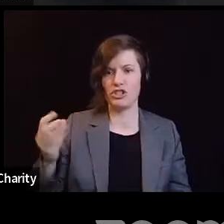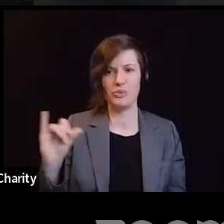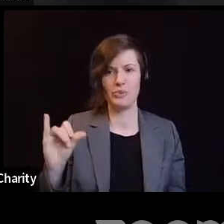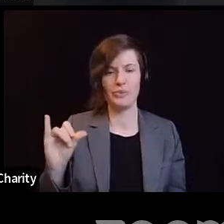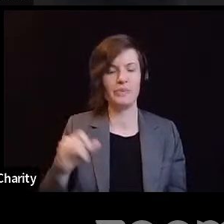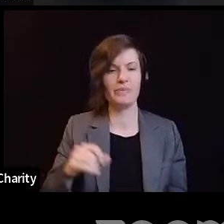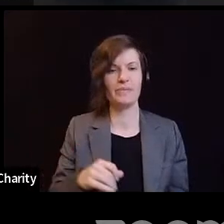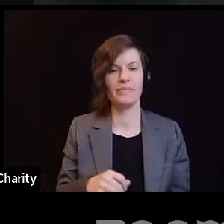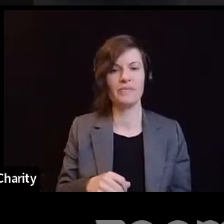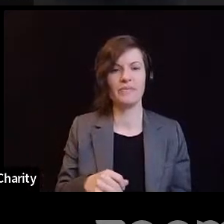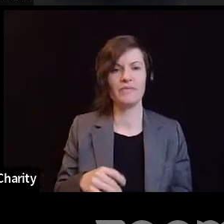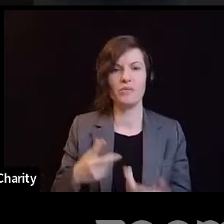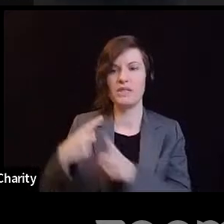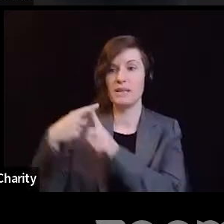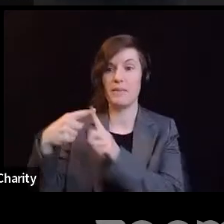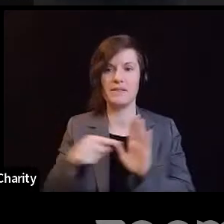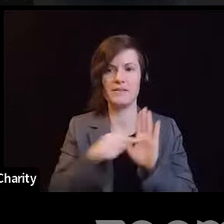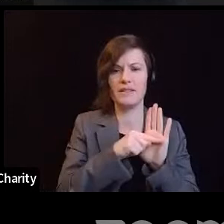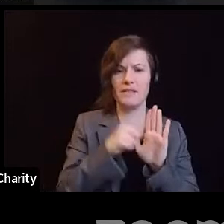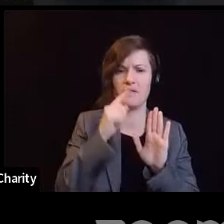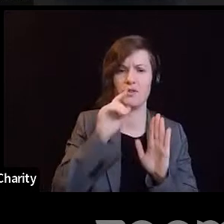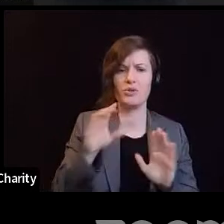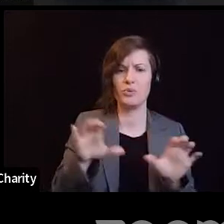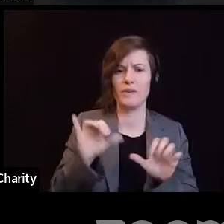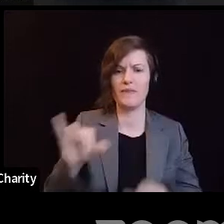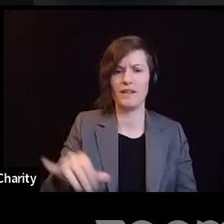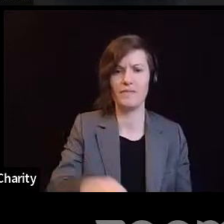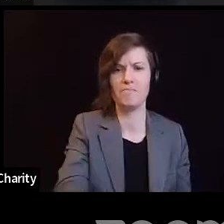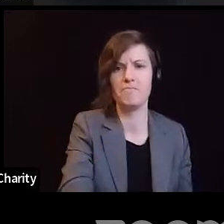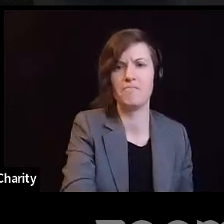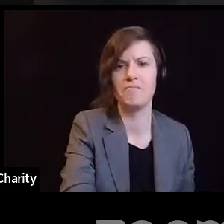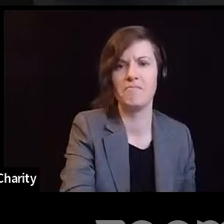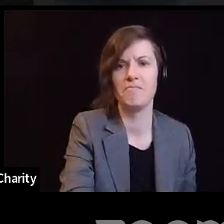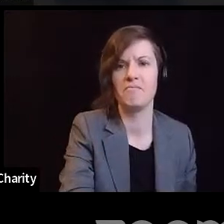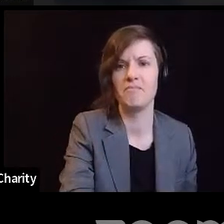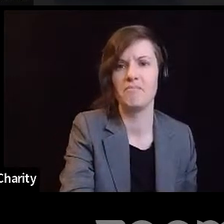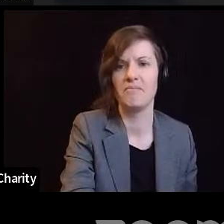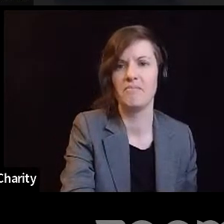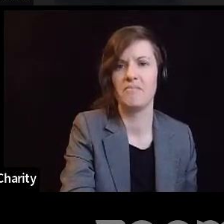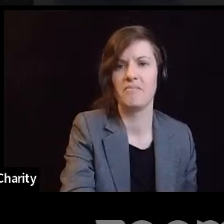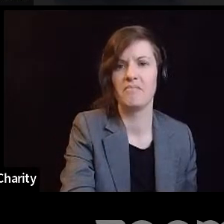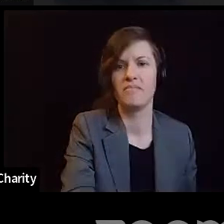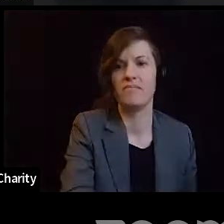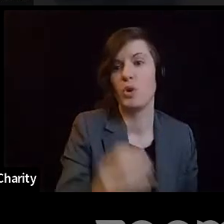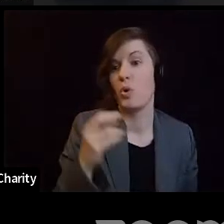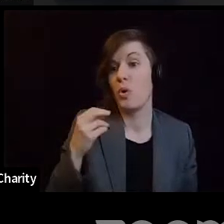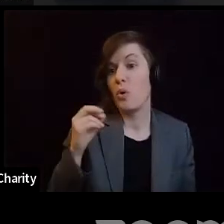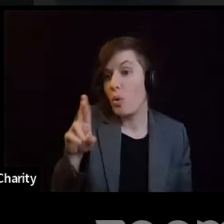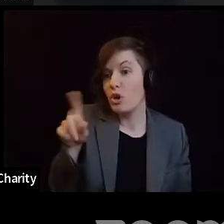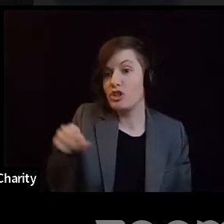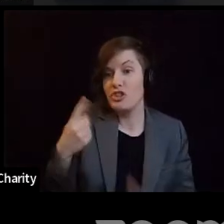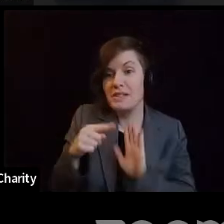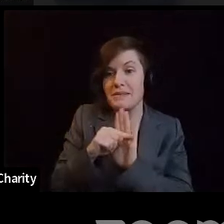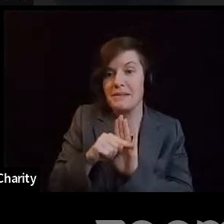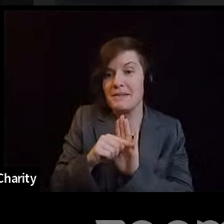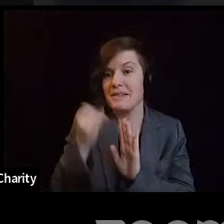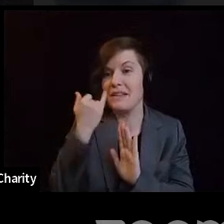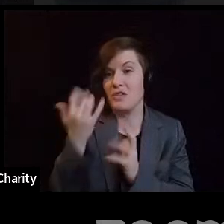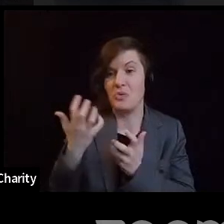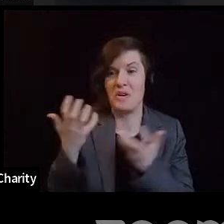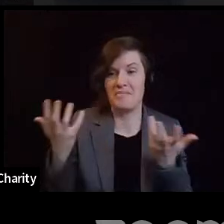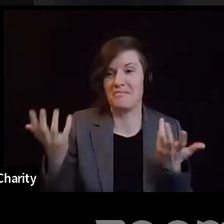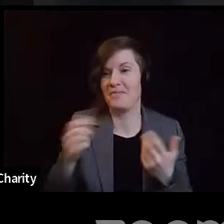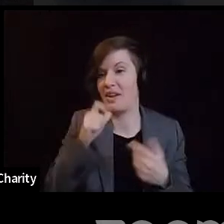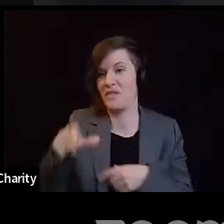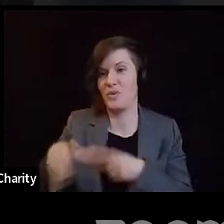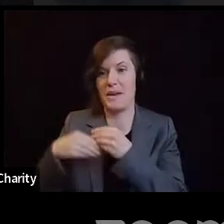doing such a thing? Yeah, well, so my understanding— Or just cons, you don't have to give them pros. If you yeah, I don't